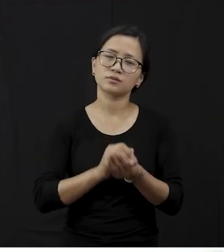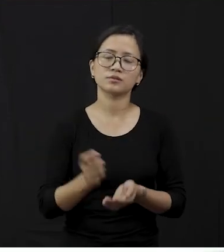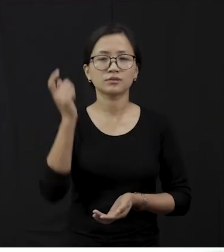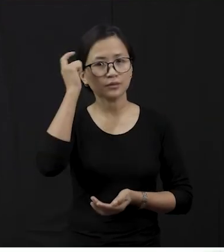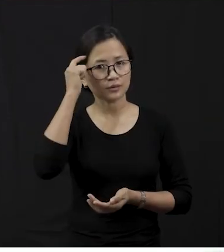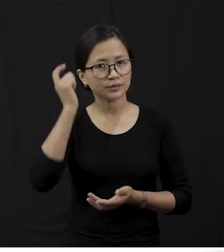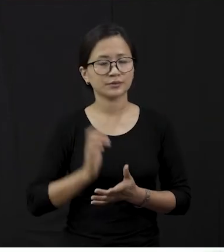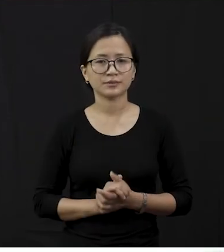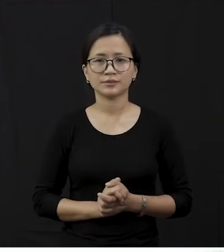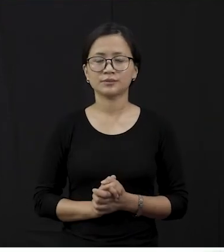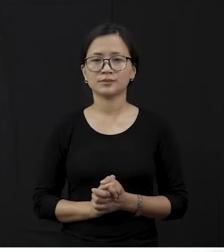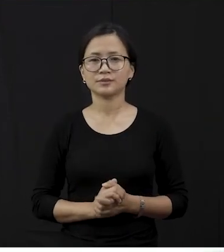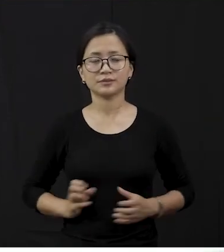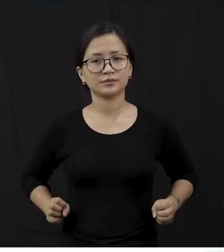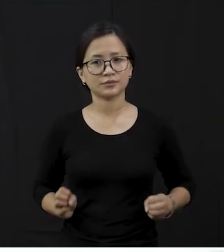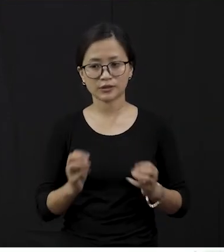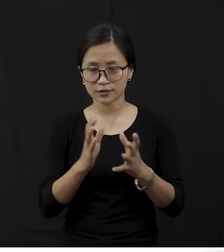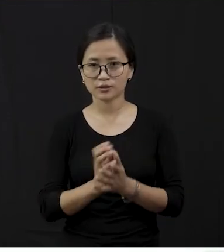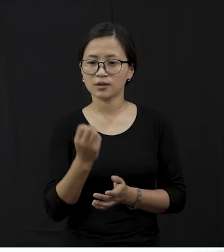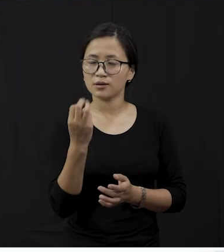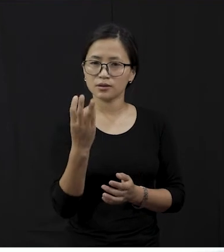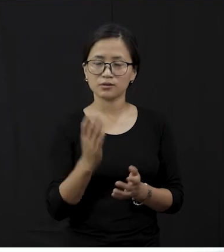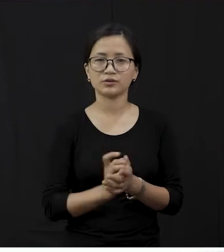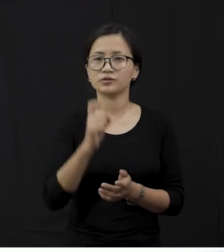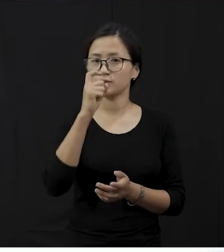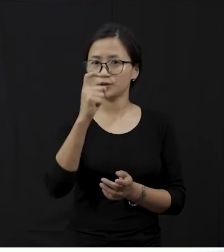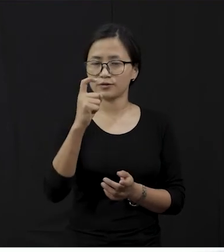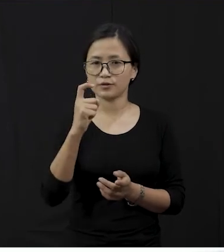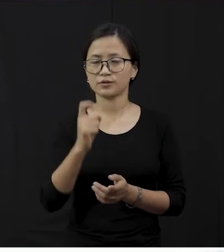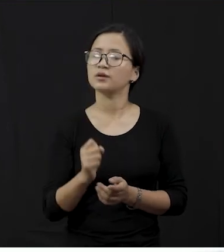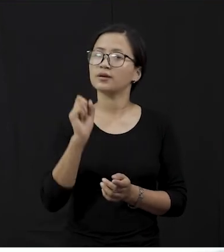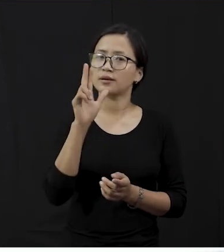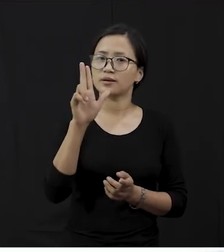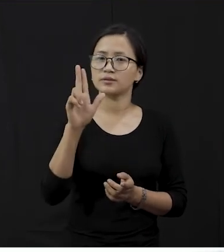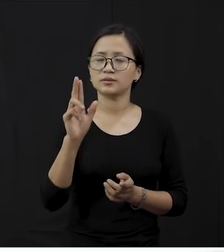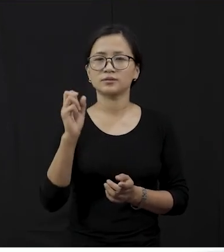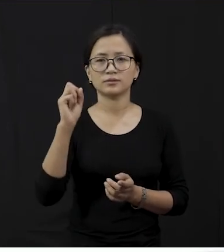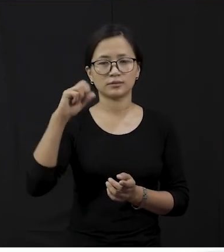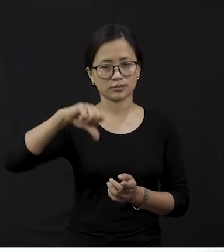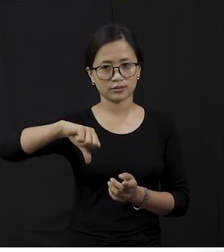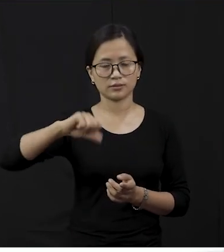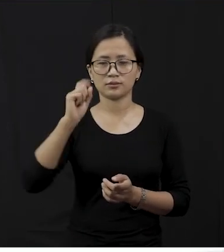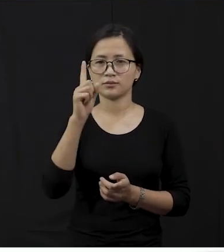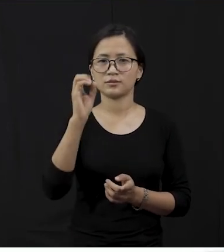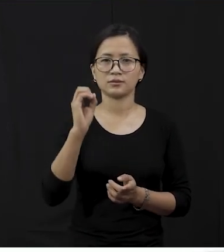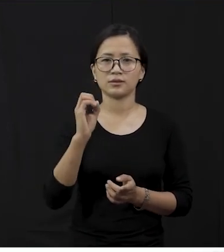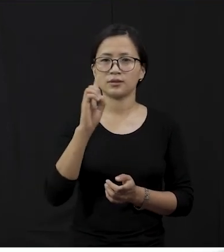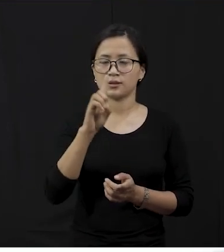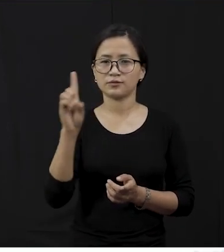15 in your mind. Then start counting from 7. Okay. 7, 8, 9,